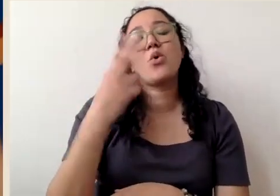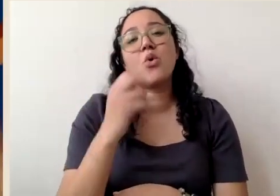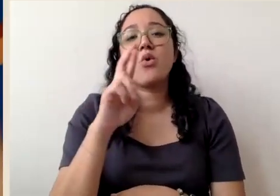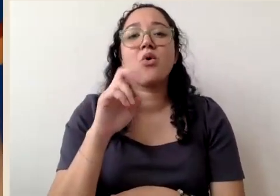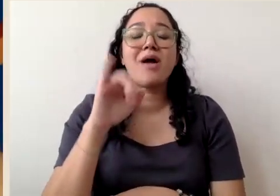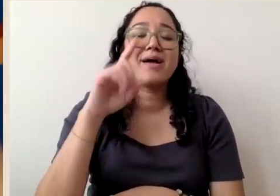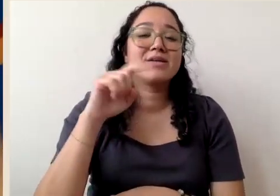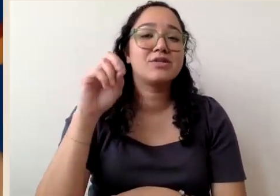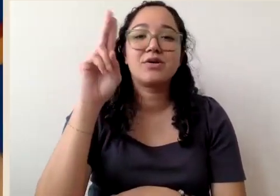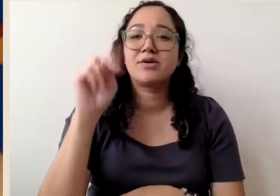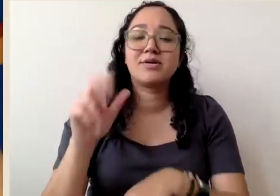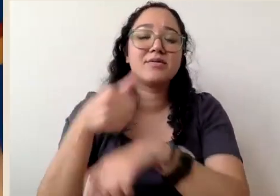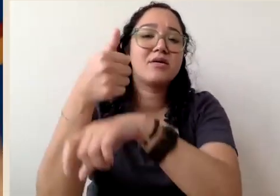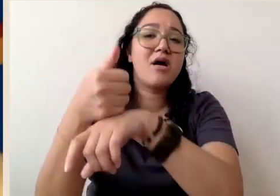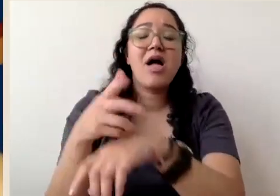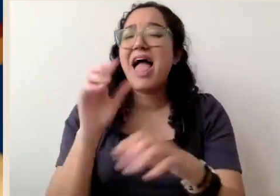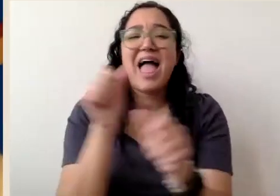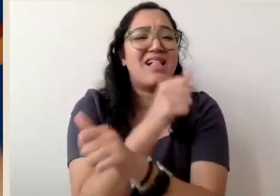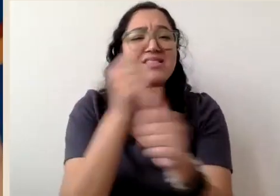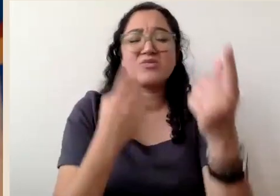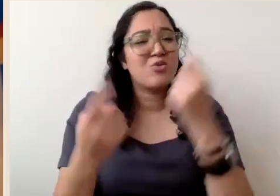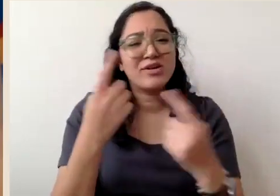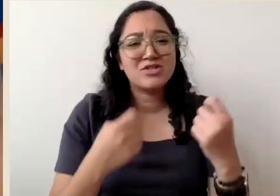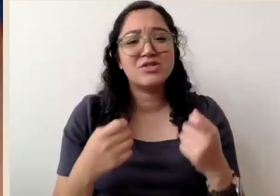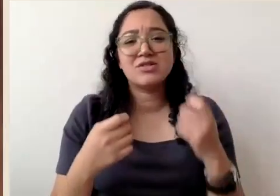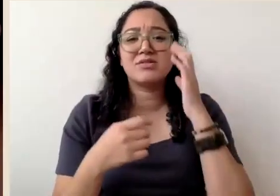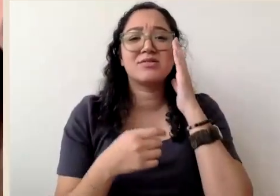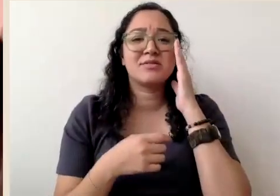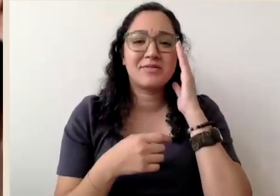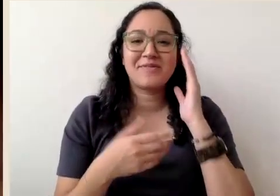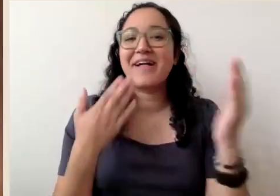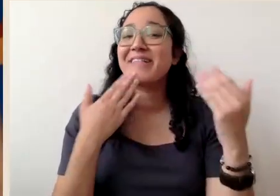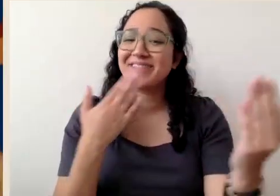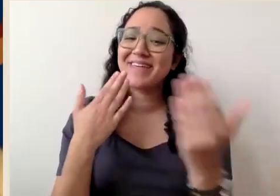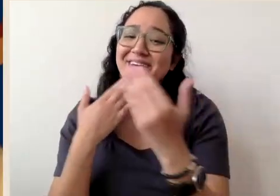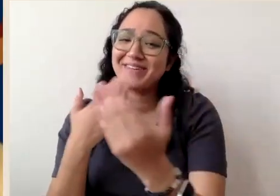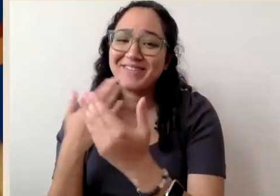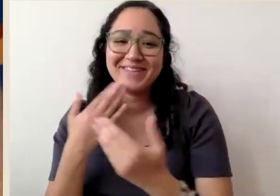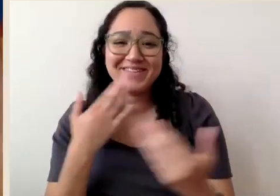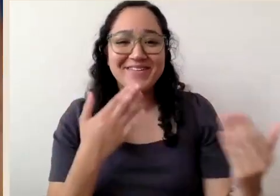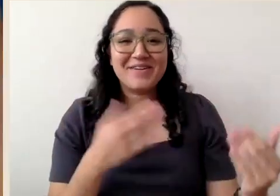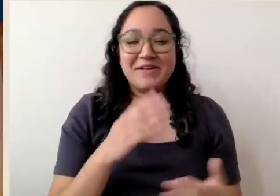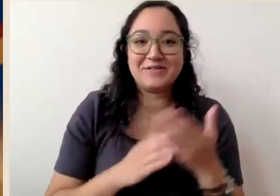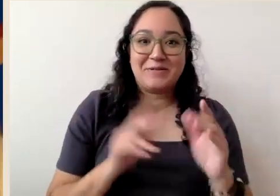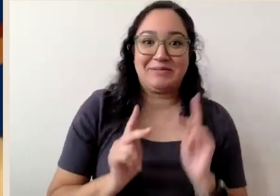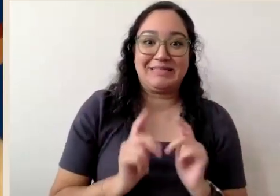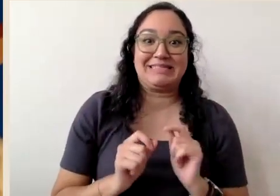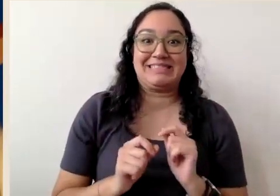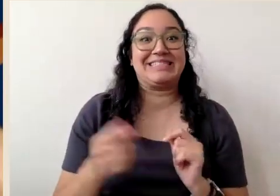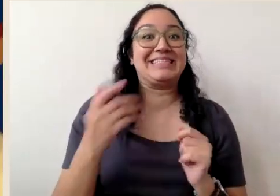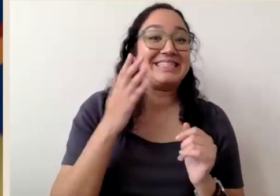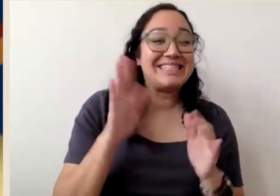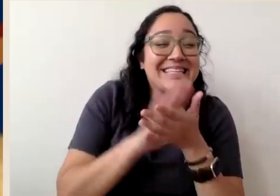platform, anything that you have questions, I'm going to stay for a. Oh, thank you so much, everyone. That some people are saying, Analia, so nice